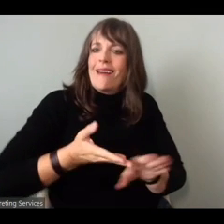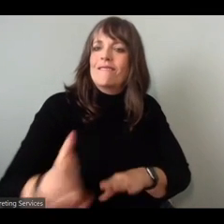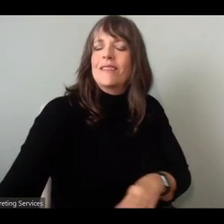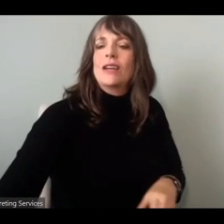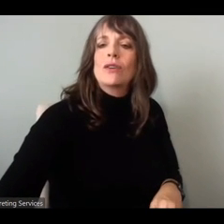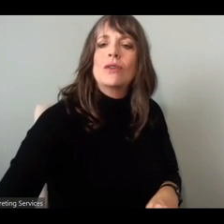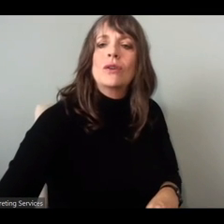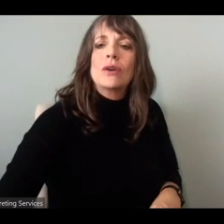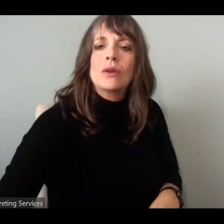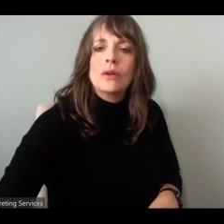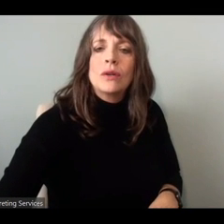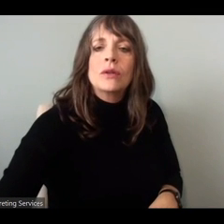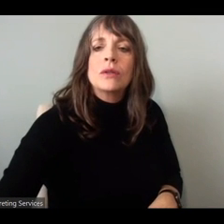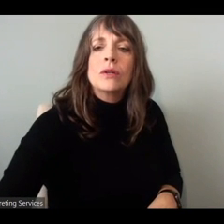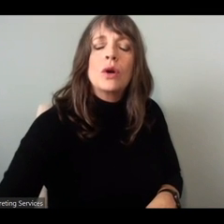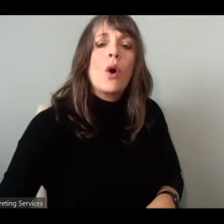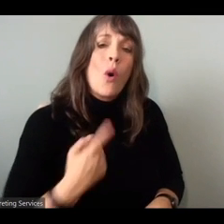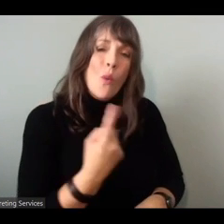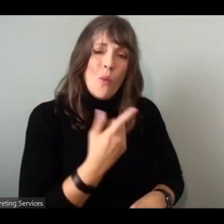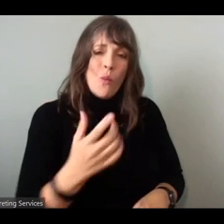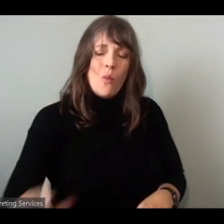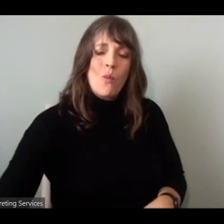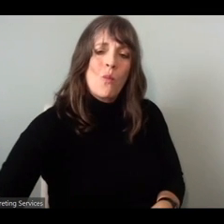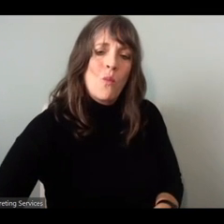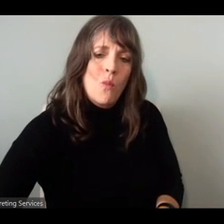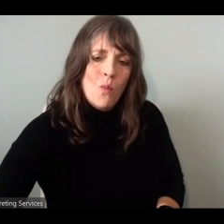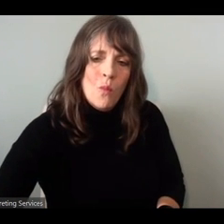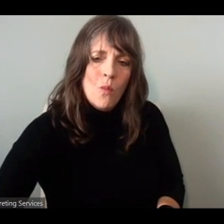Yeah, okay, good. So